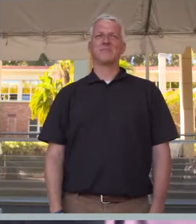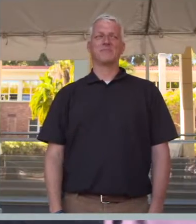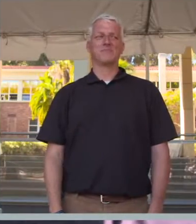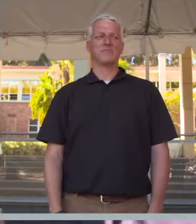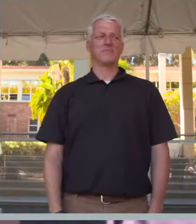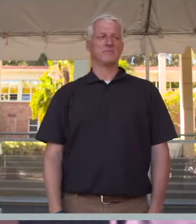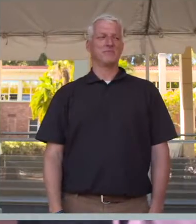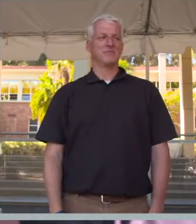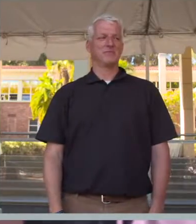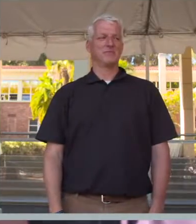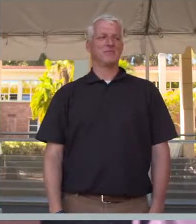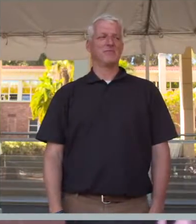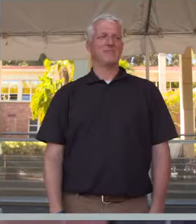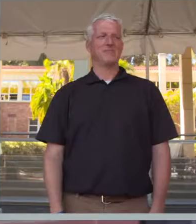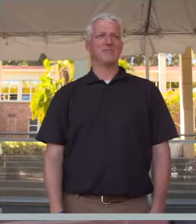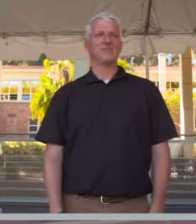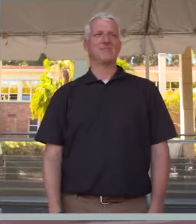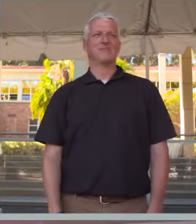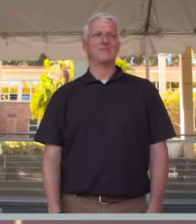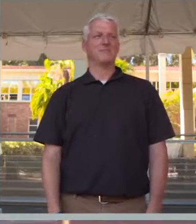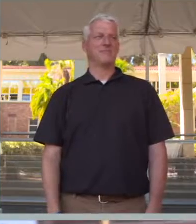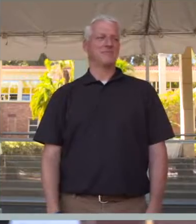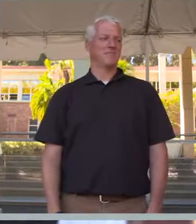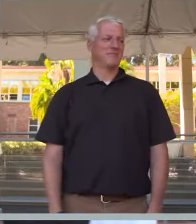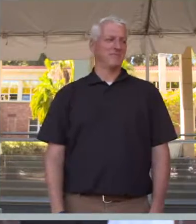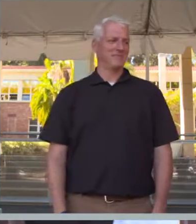Kevin Denghui To.